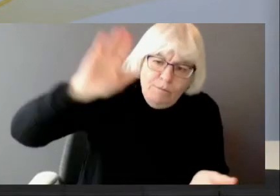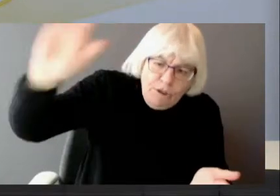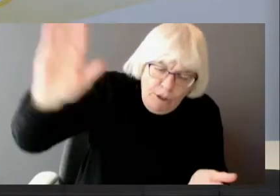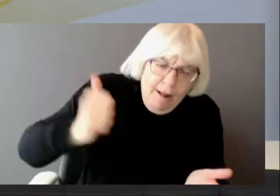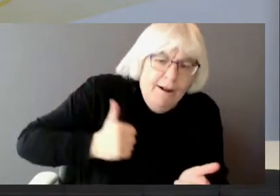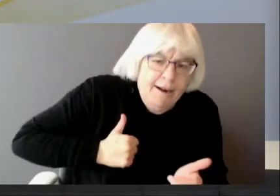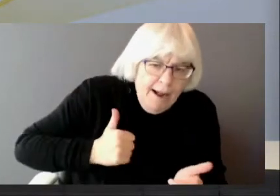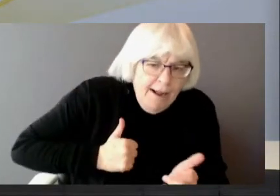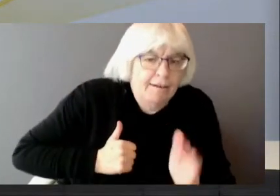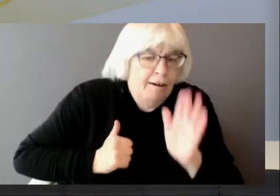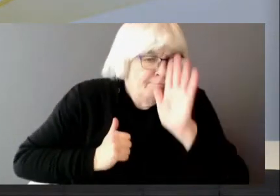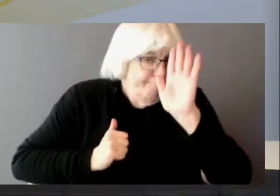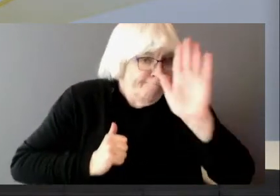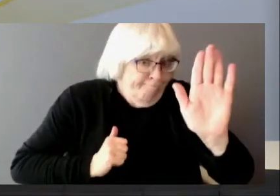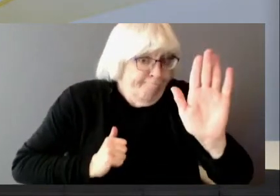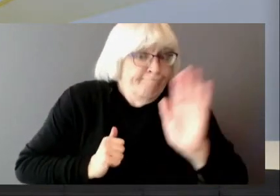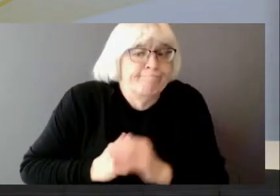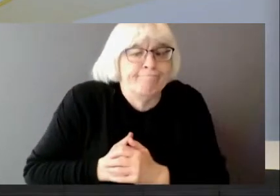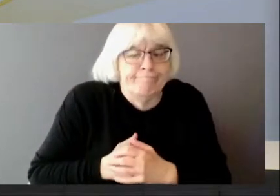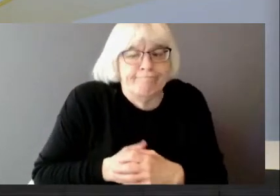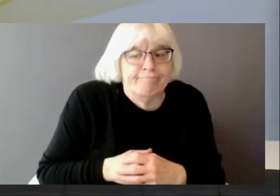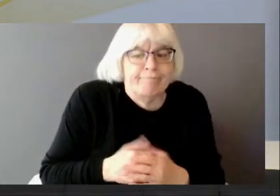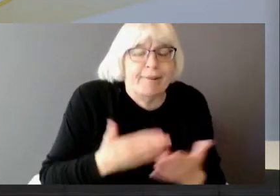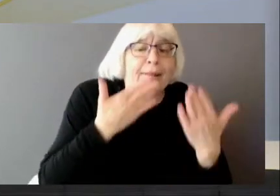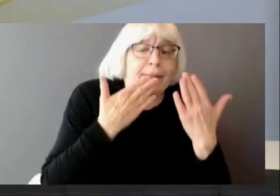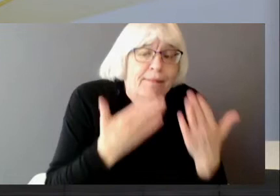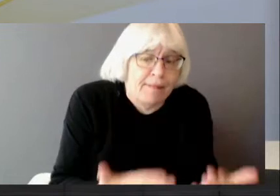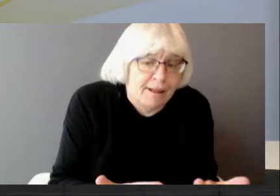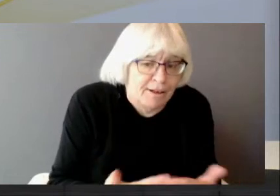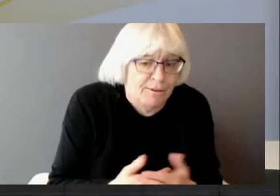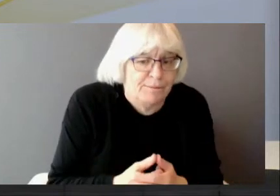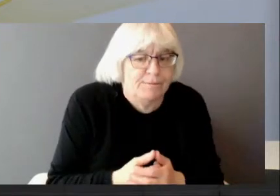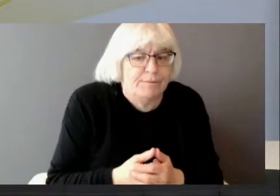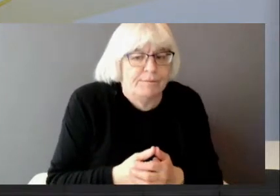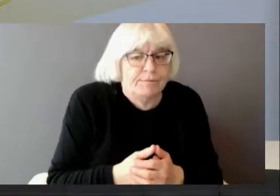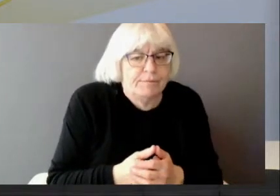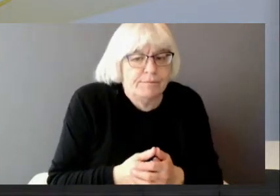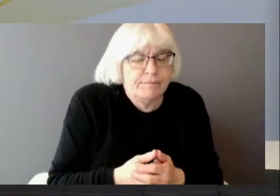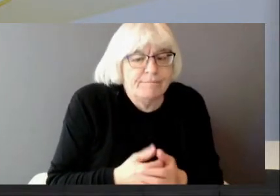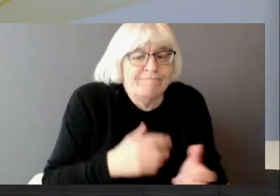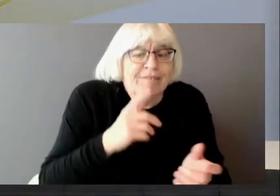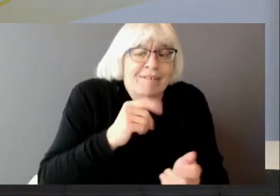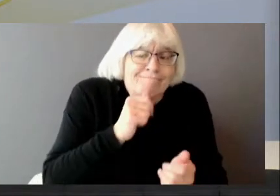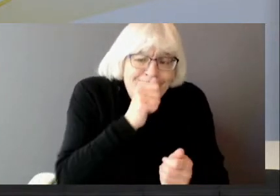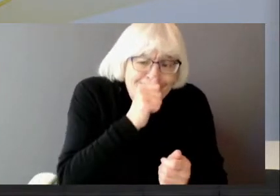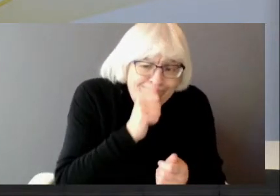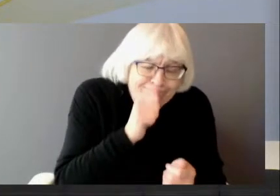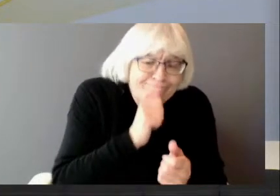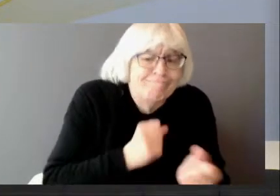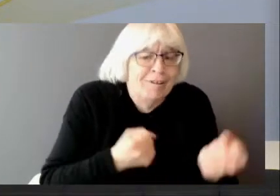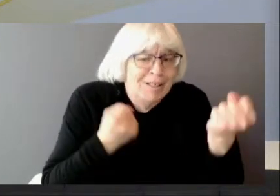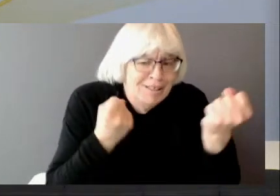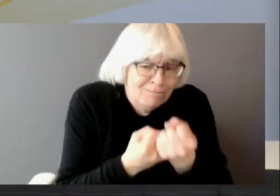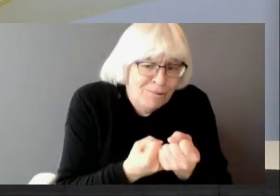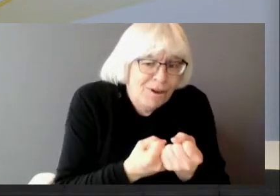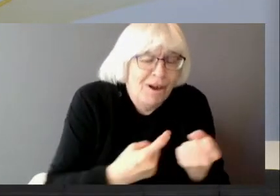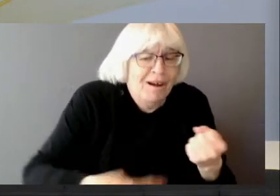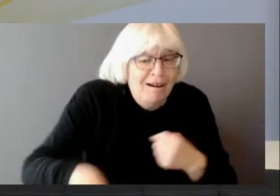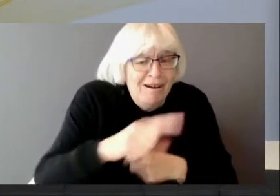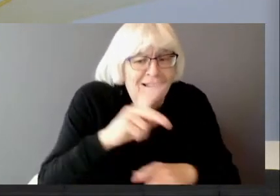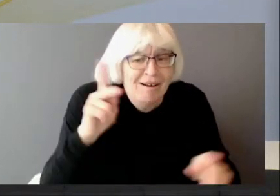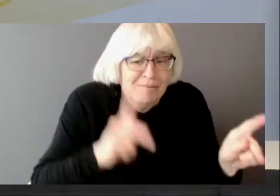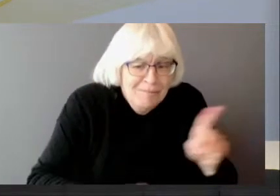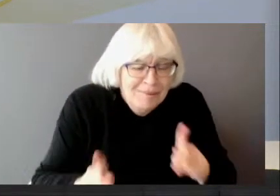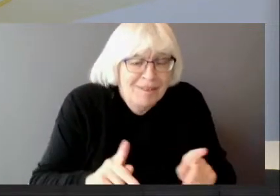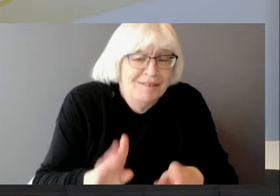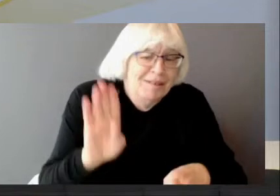Thanks to all for the steadfast support from islanders, businesses, and communities as we continue to do well navigating our